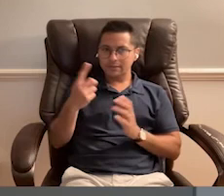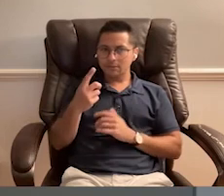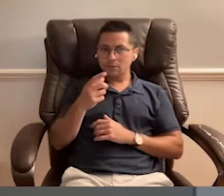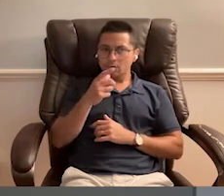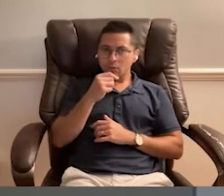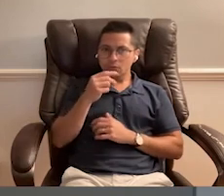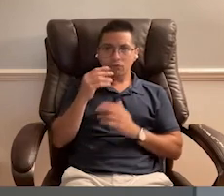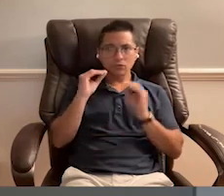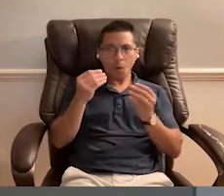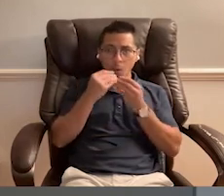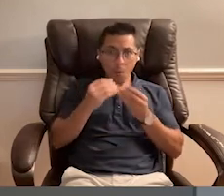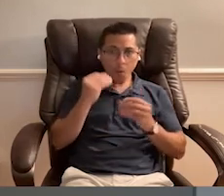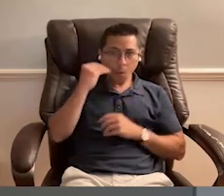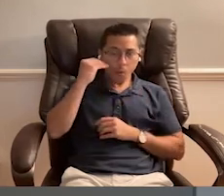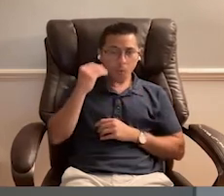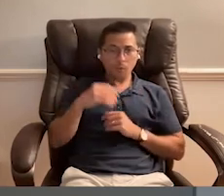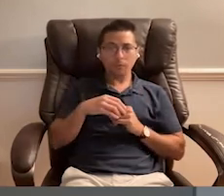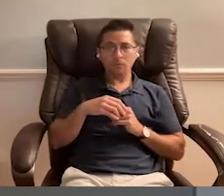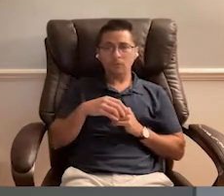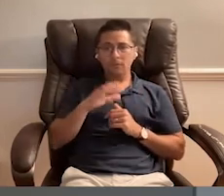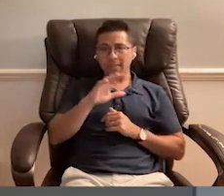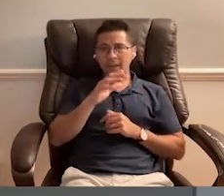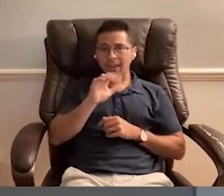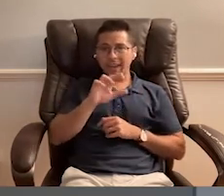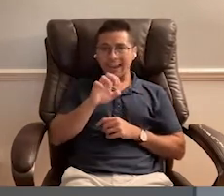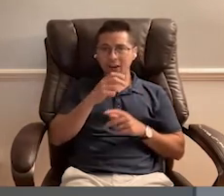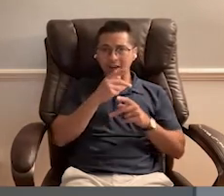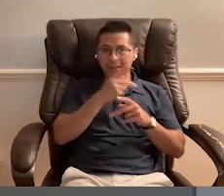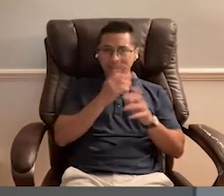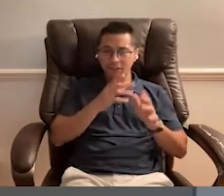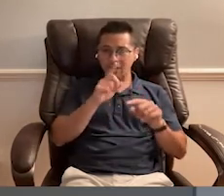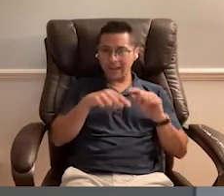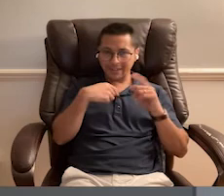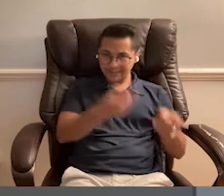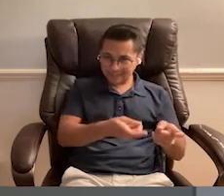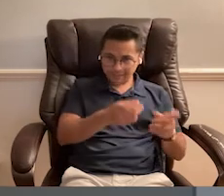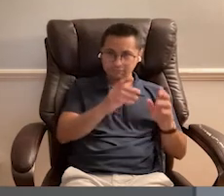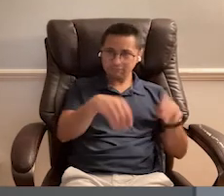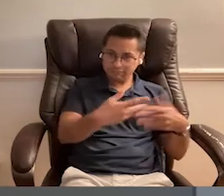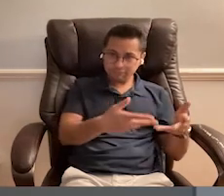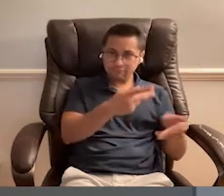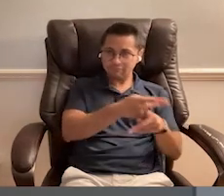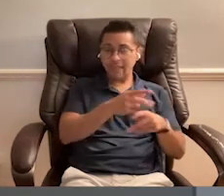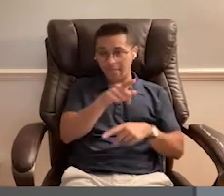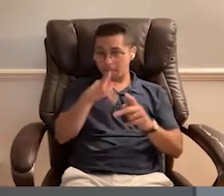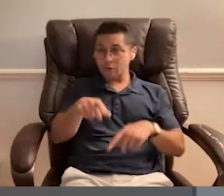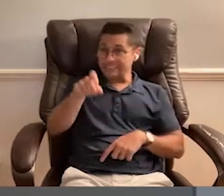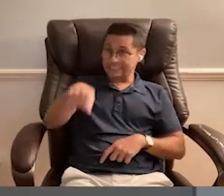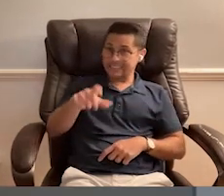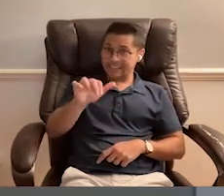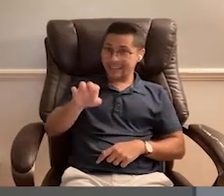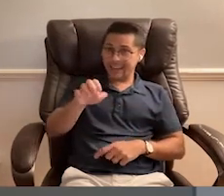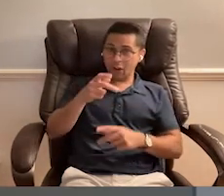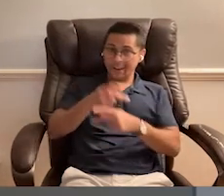enrollment. And what does that mean? Somebody who's homeless, someone whose caregiver is unable to provide care to the individual,